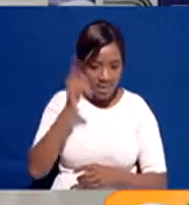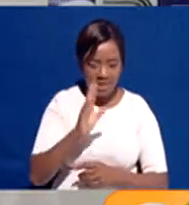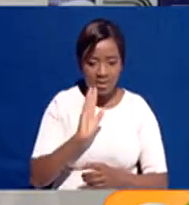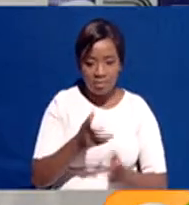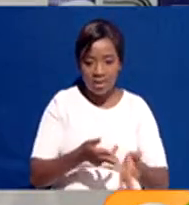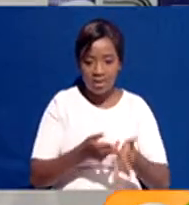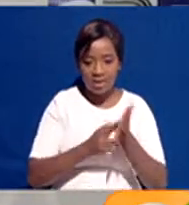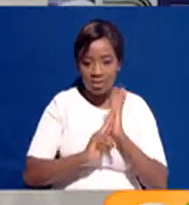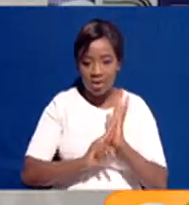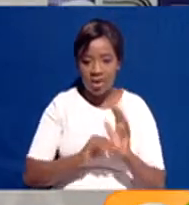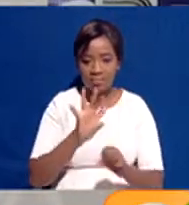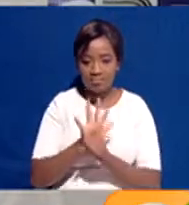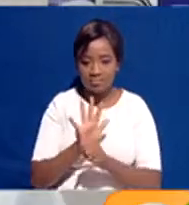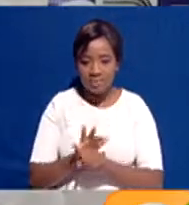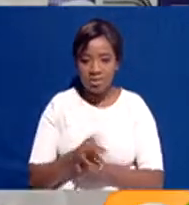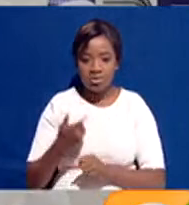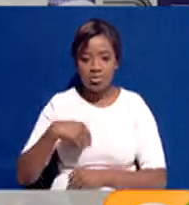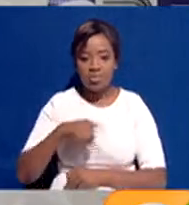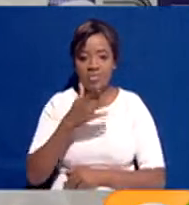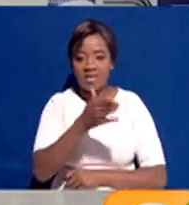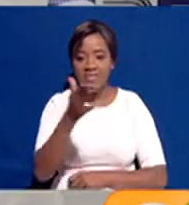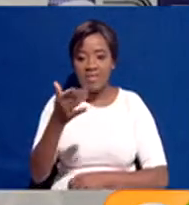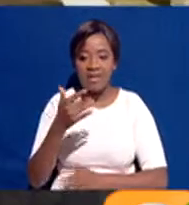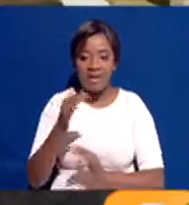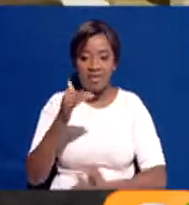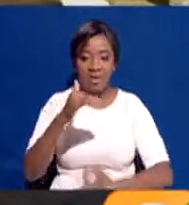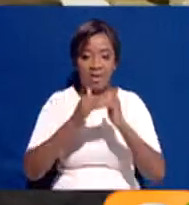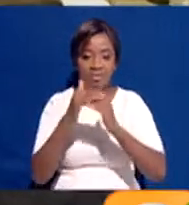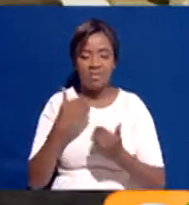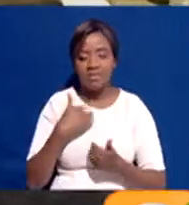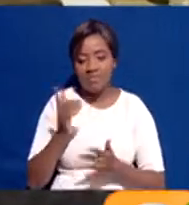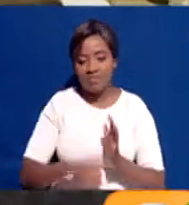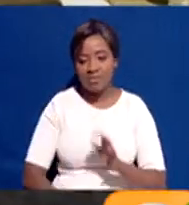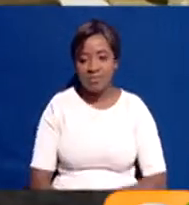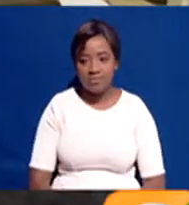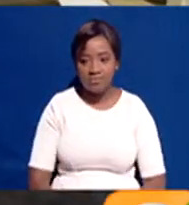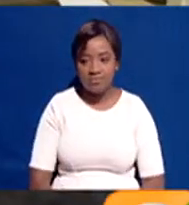so much solar water heating, so what is their threshold we set for them? 1,000 kilowatts.